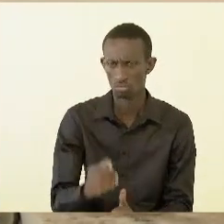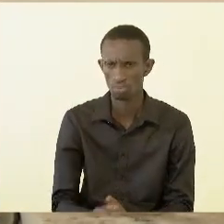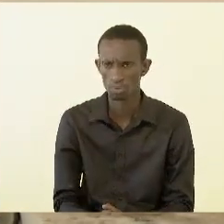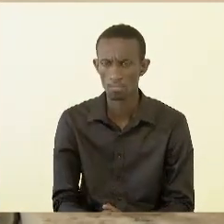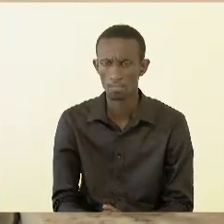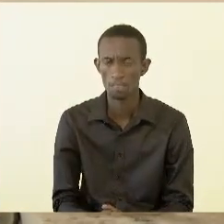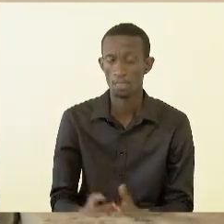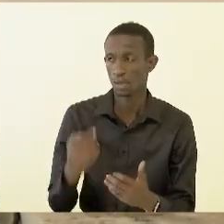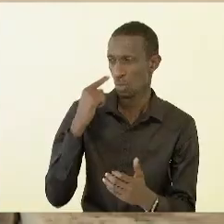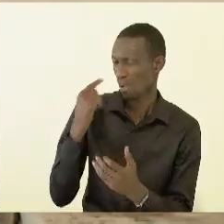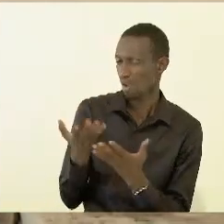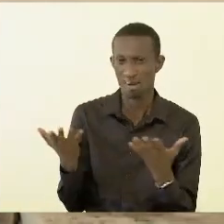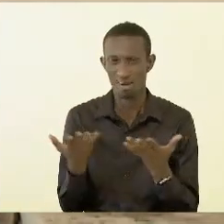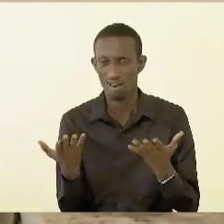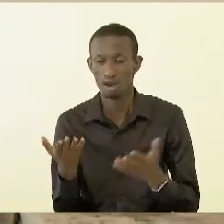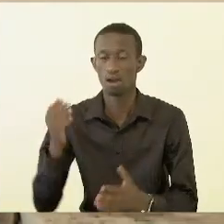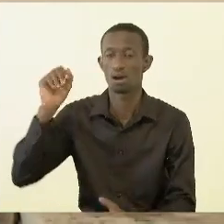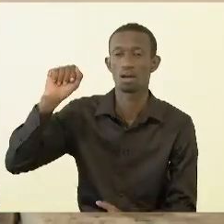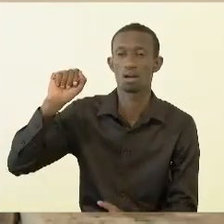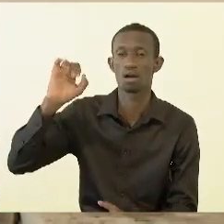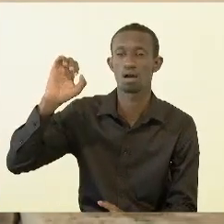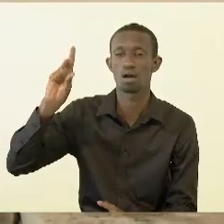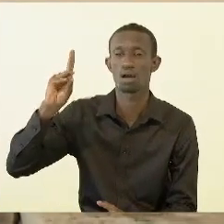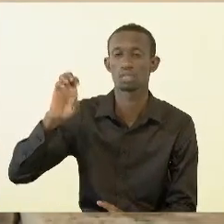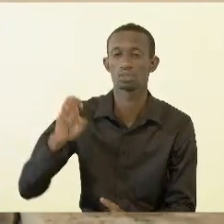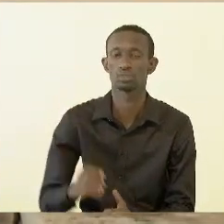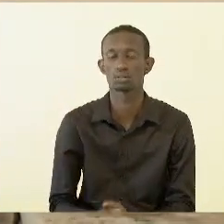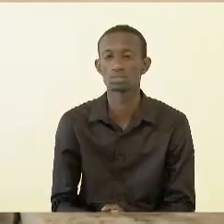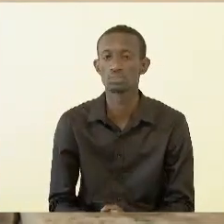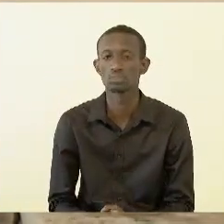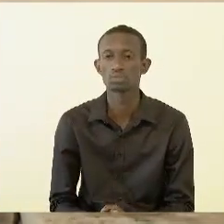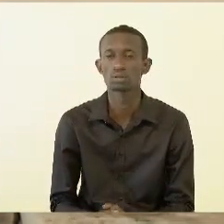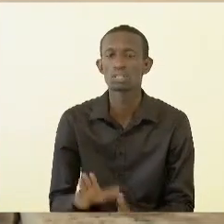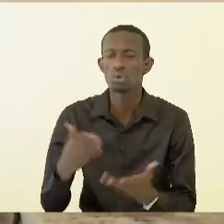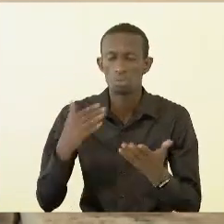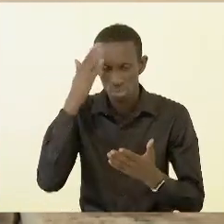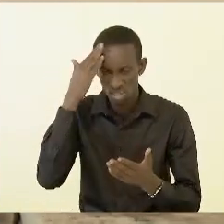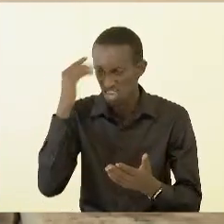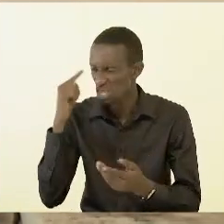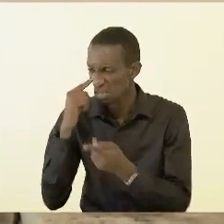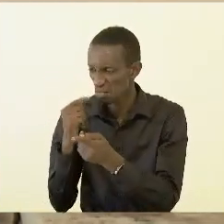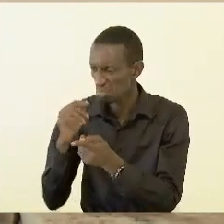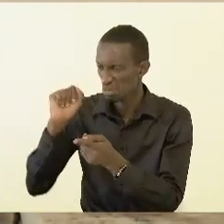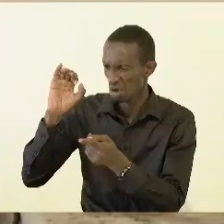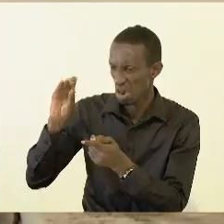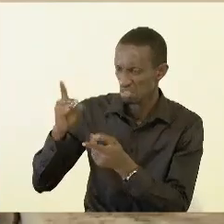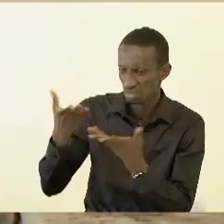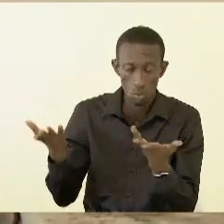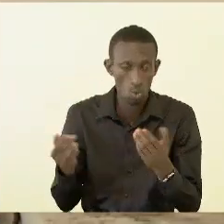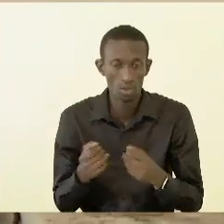we're looking at how acids, how can you tell that a substance is an acid or a substance is a